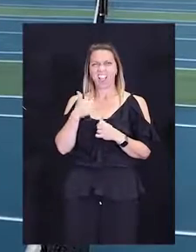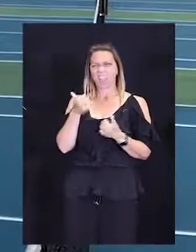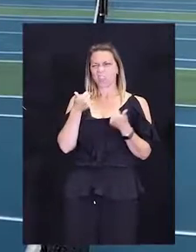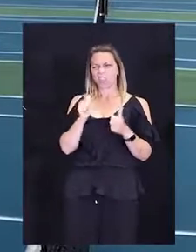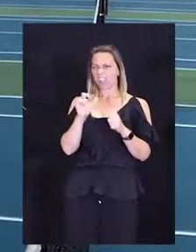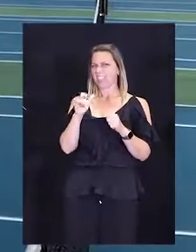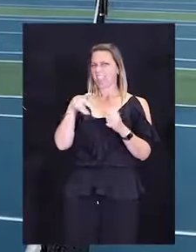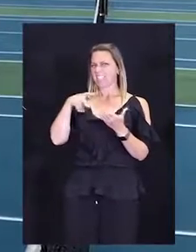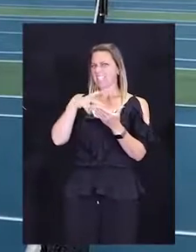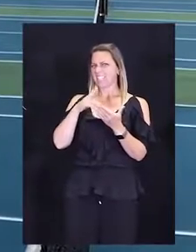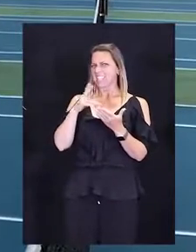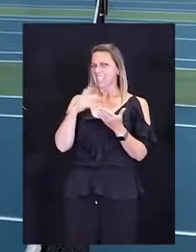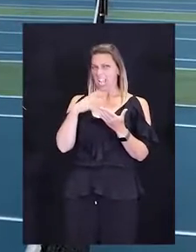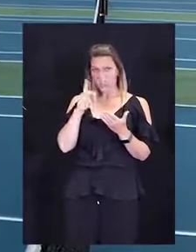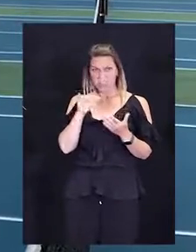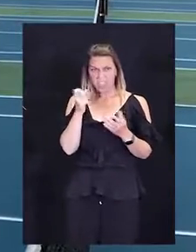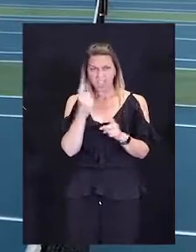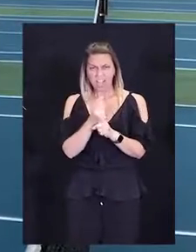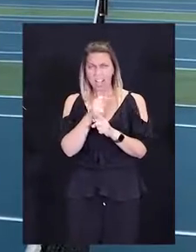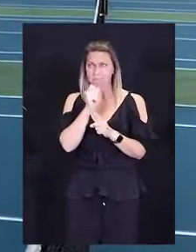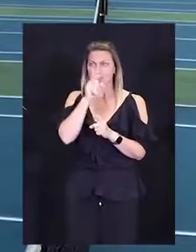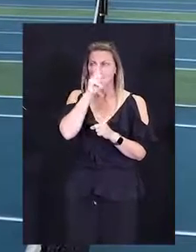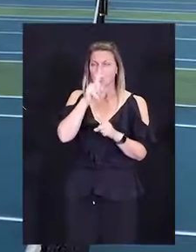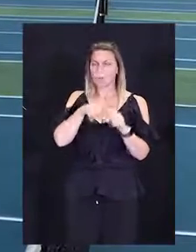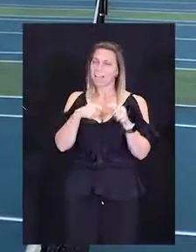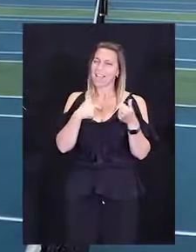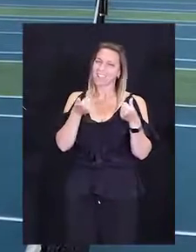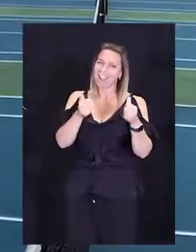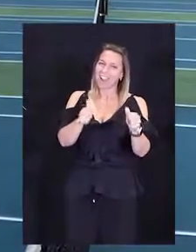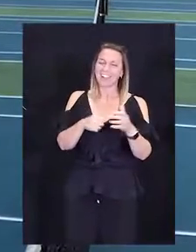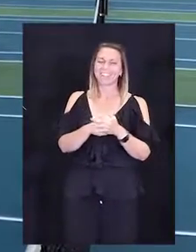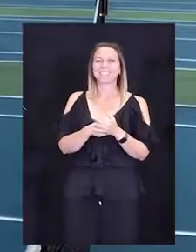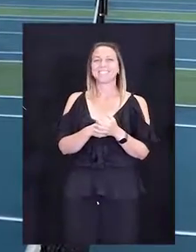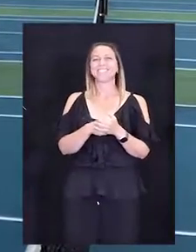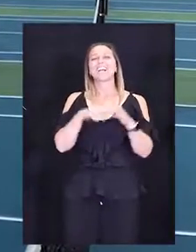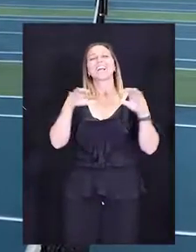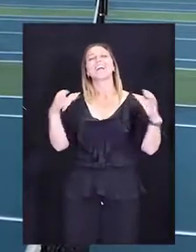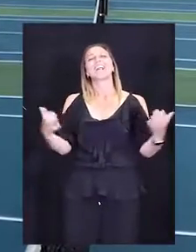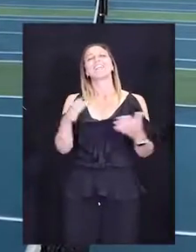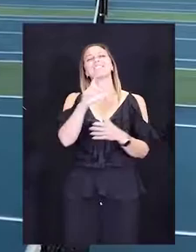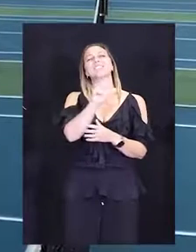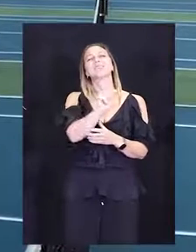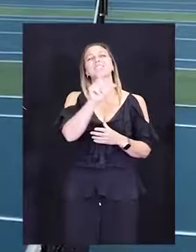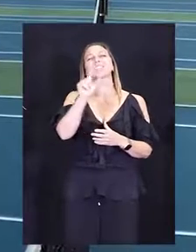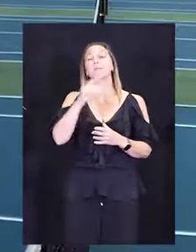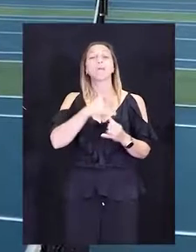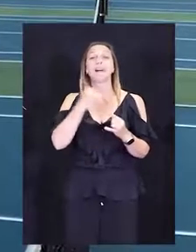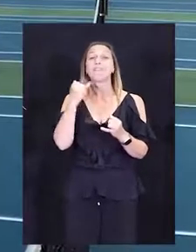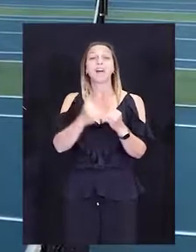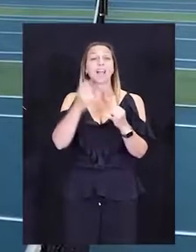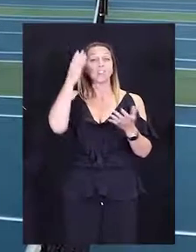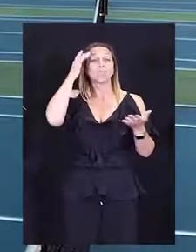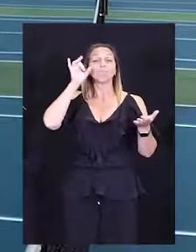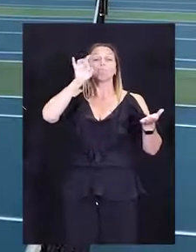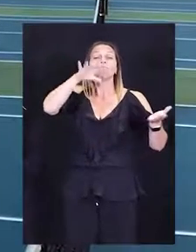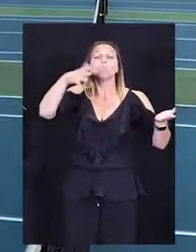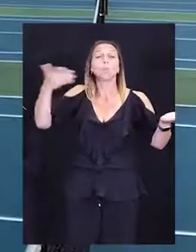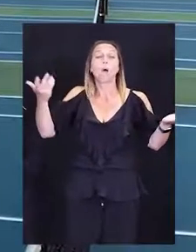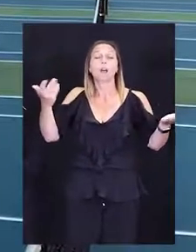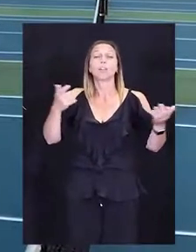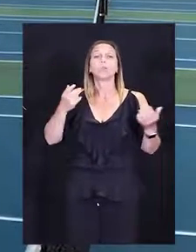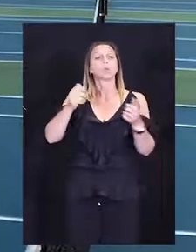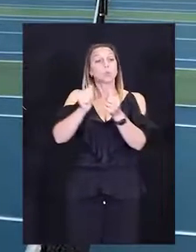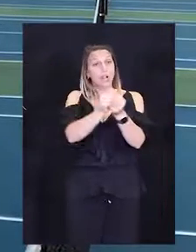that right? I'm not so sure, but at least I tried. Class of 2020, I will leave you with this thought. Together we are